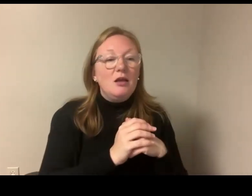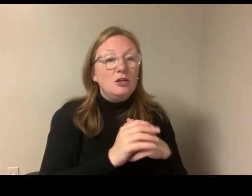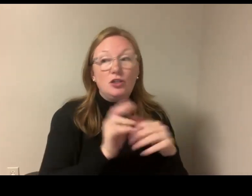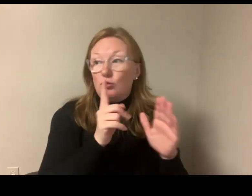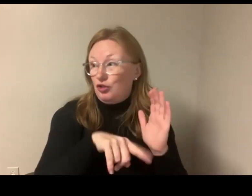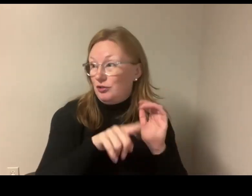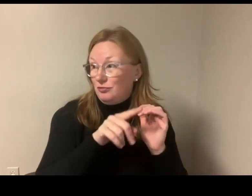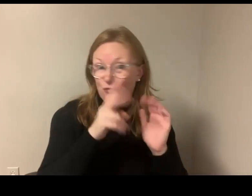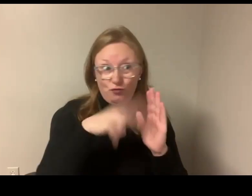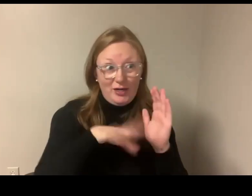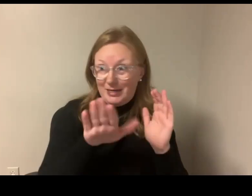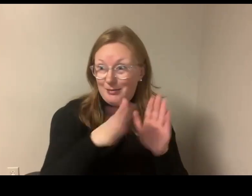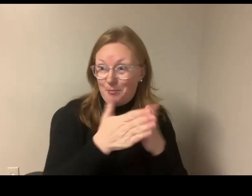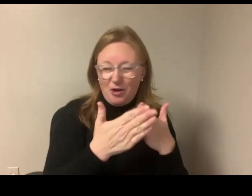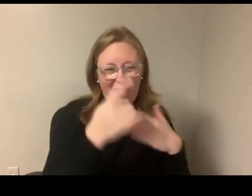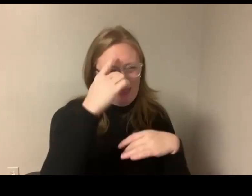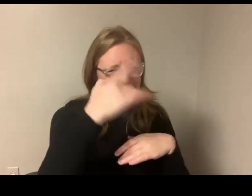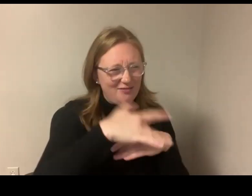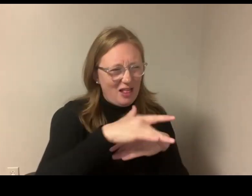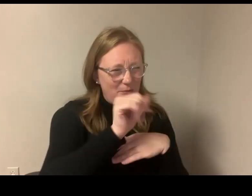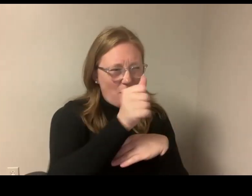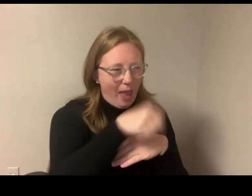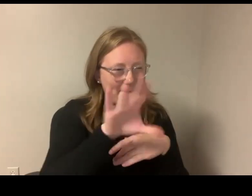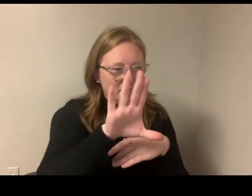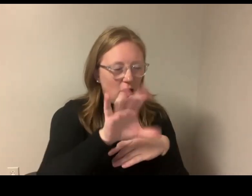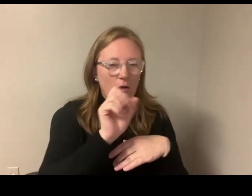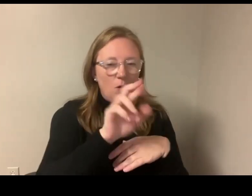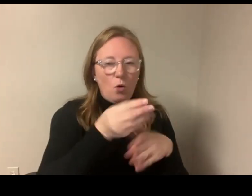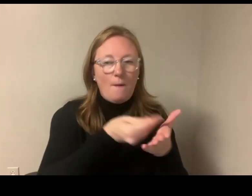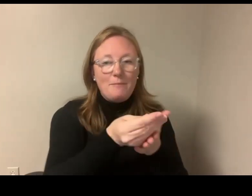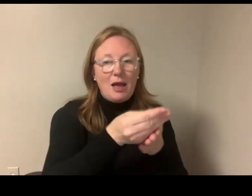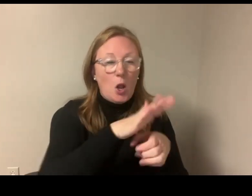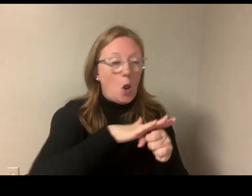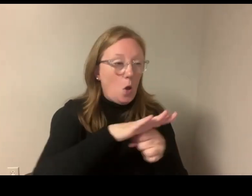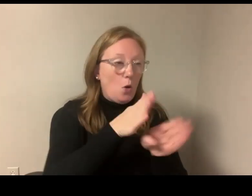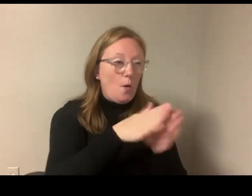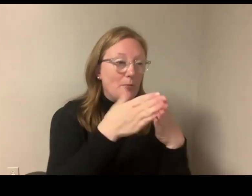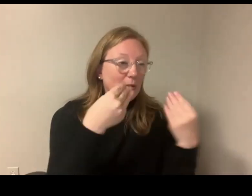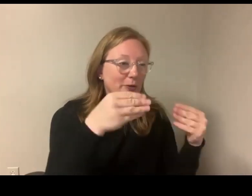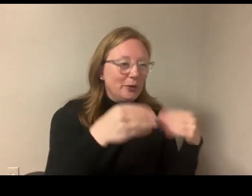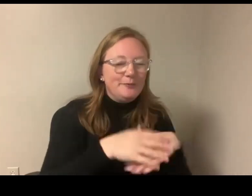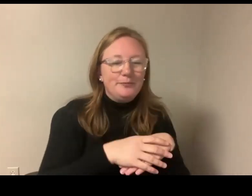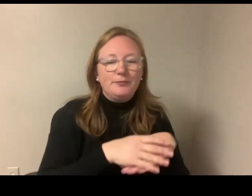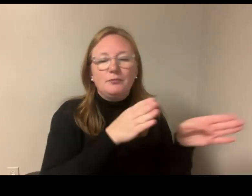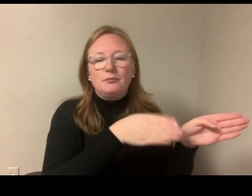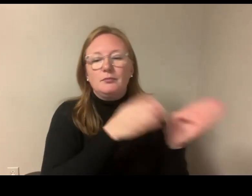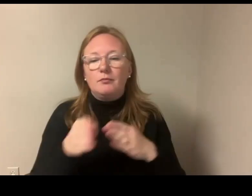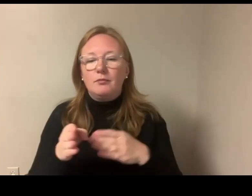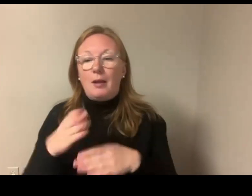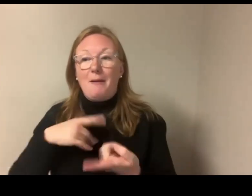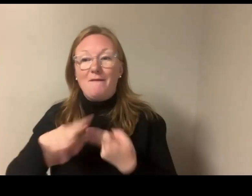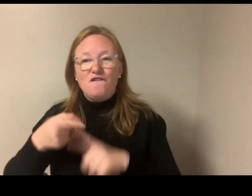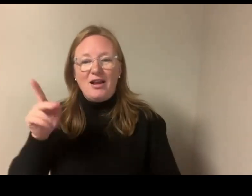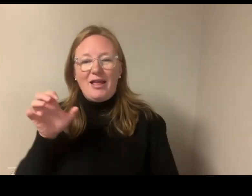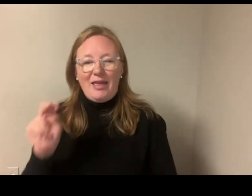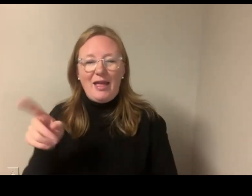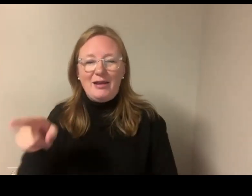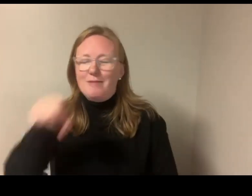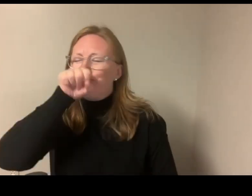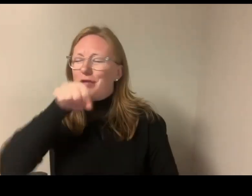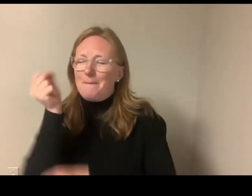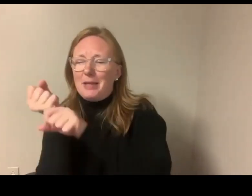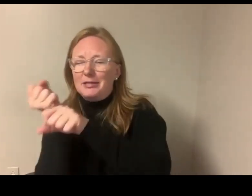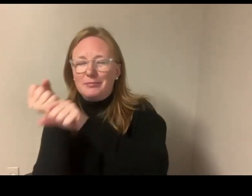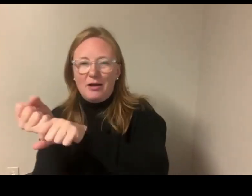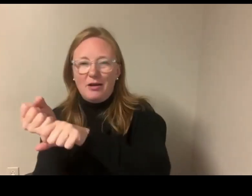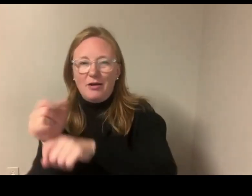Matt's book. I think it's available on Amazon, or maybe even better, buy it at a local bookshop. And my friend Ken is an avid baseball fan.